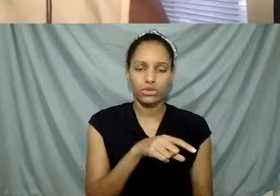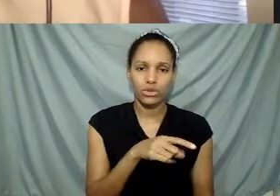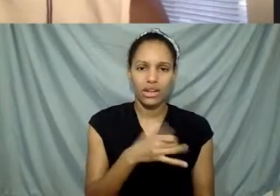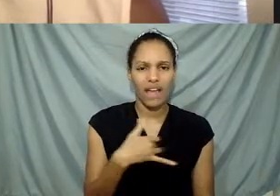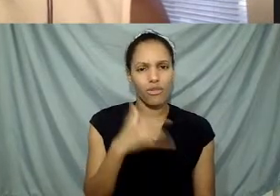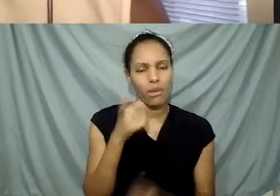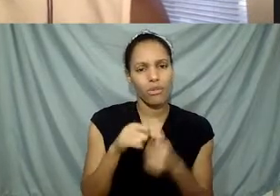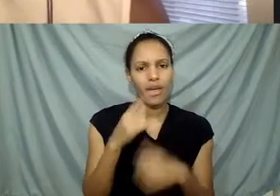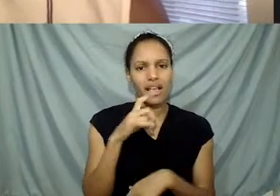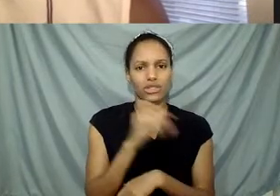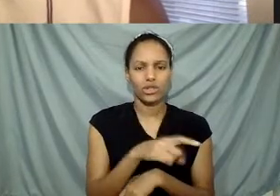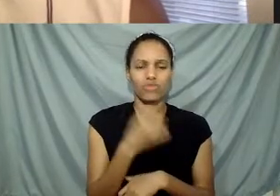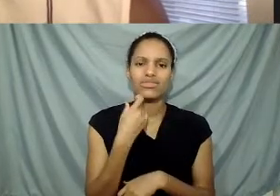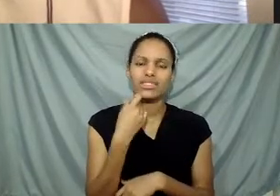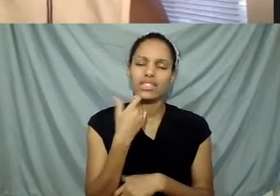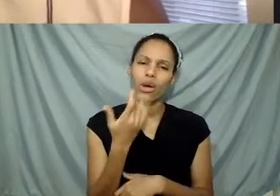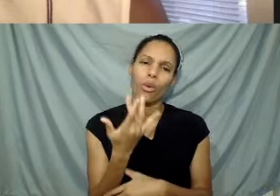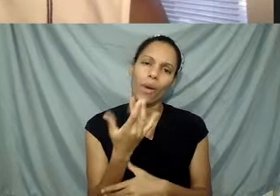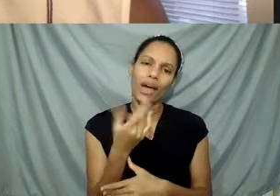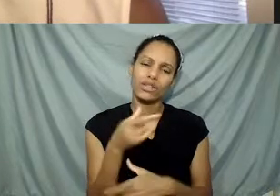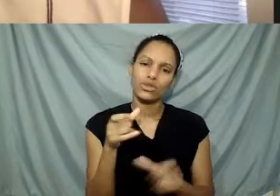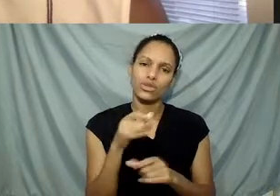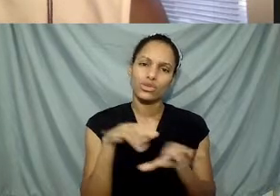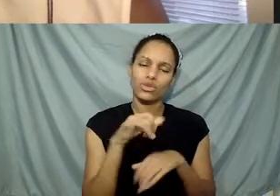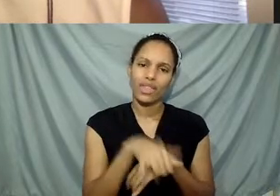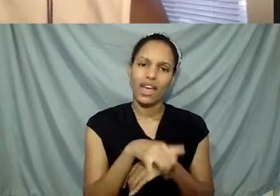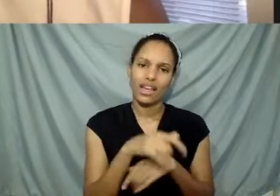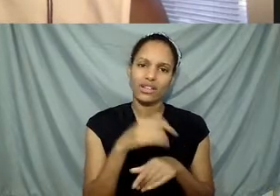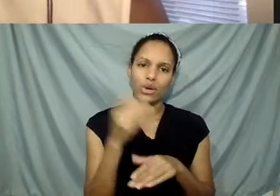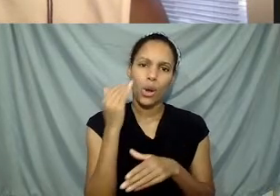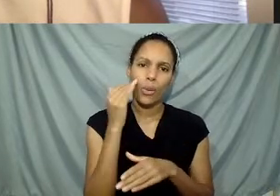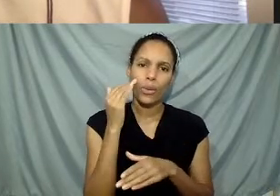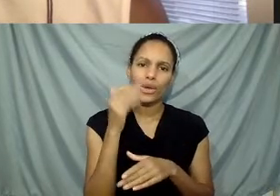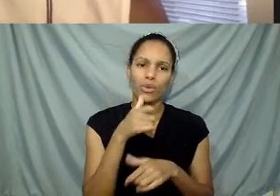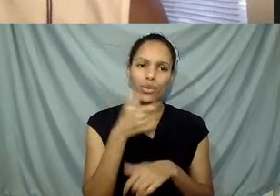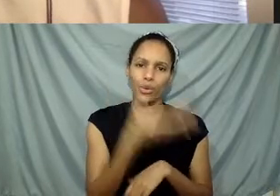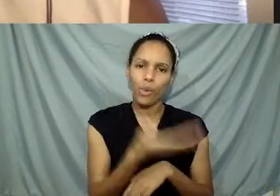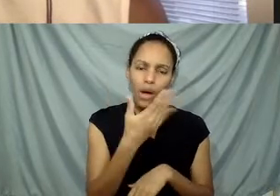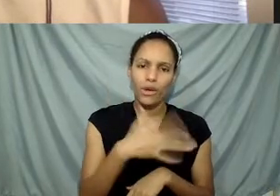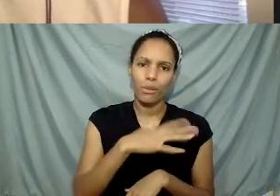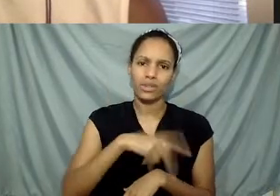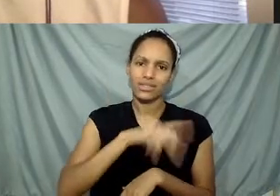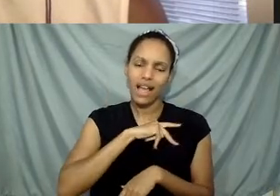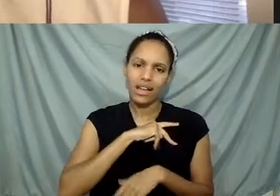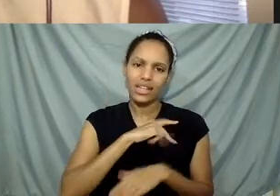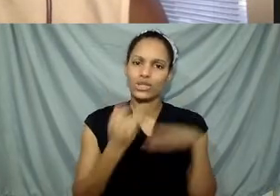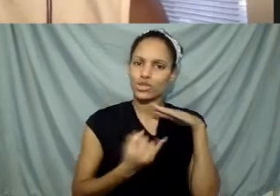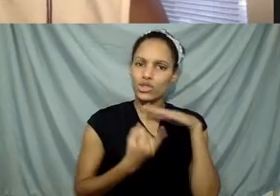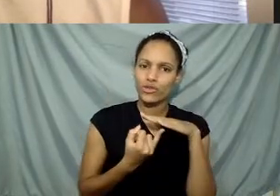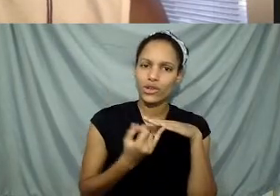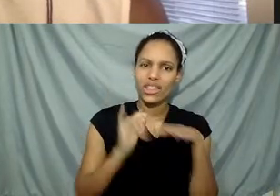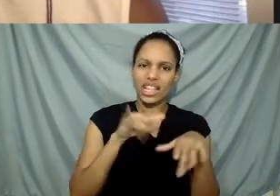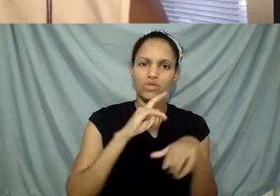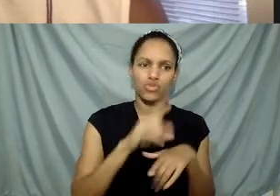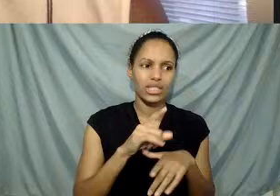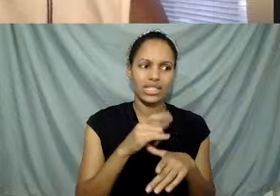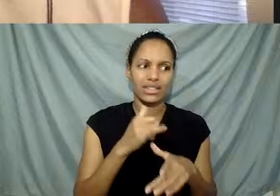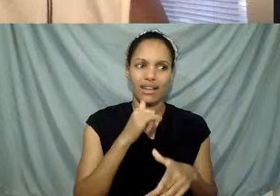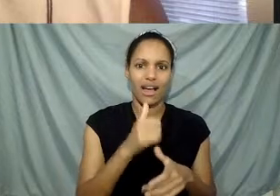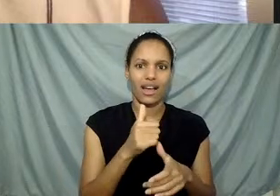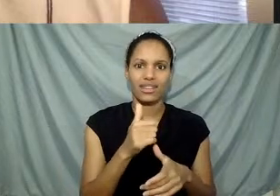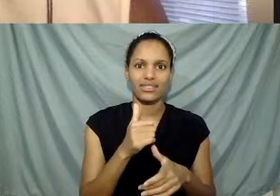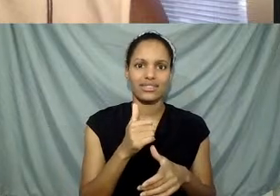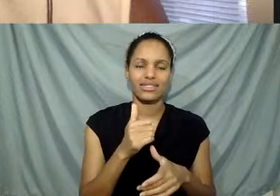recently, like, why did you do that? Like, knowing your personality, knowing who you are, that is so against everything